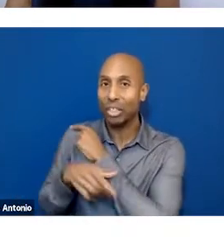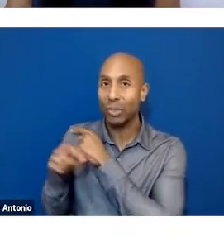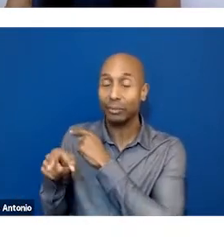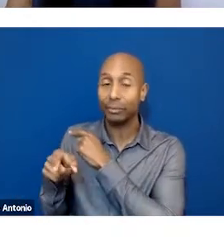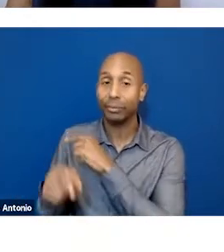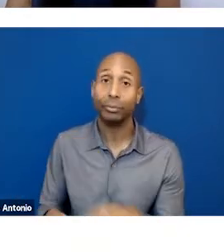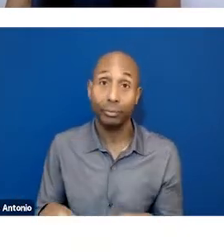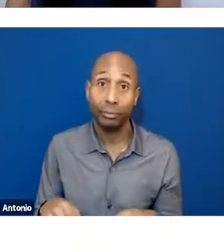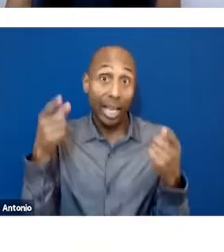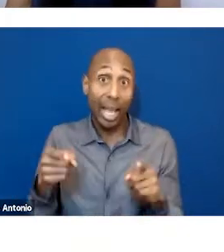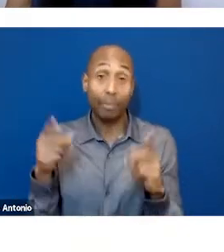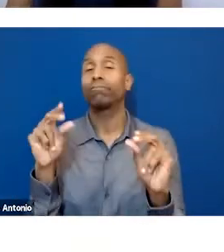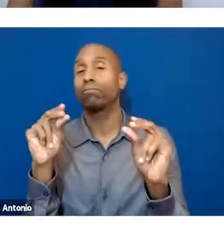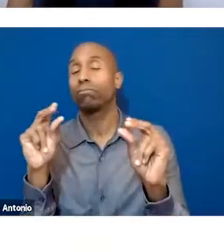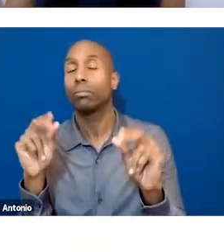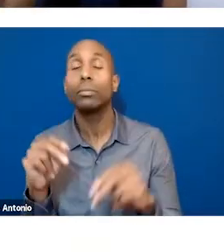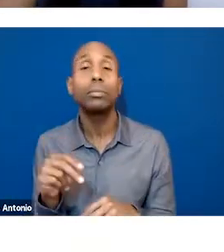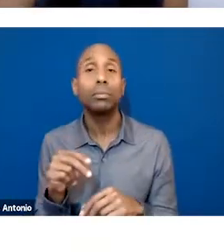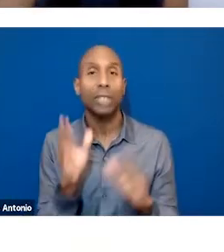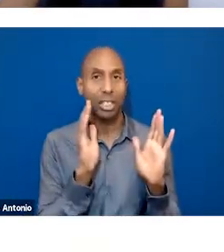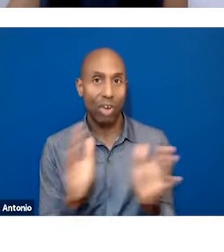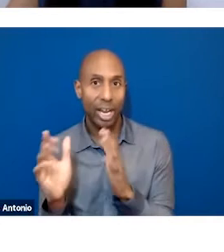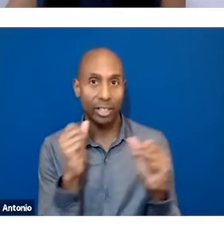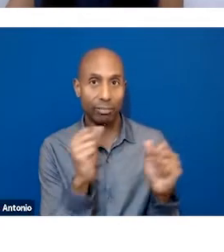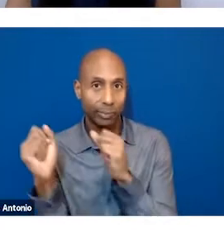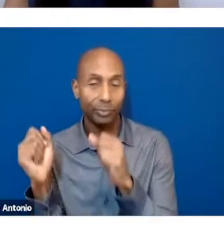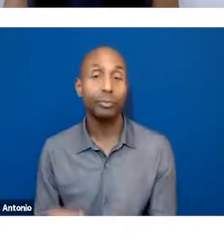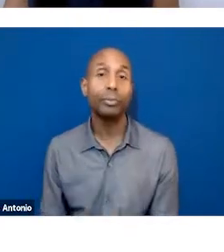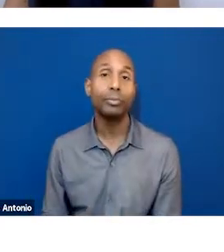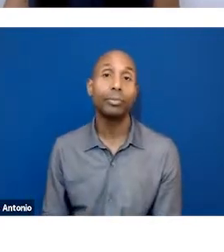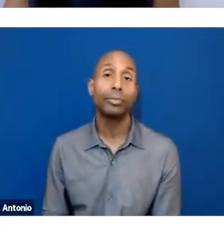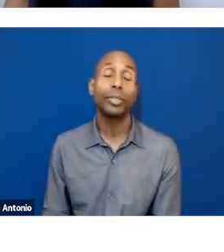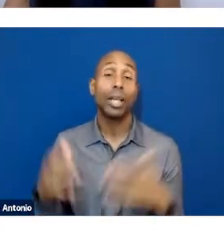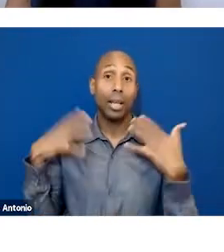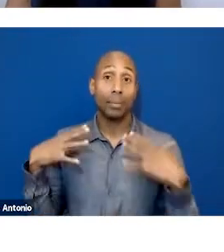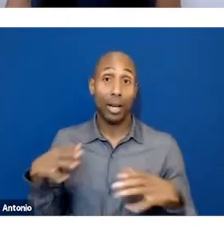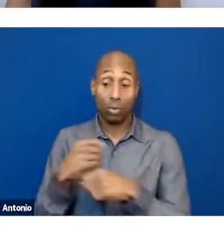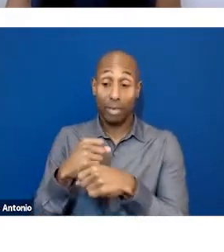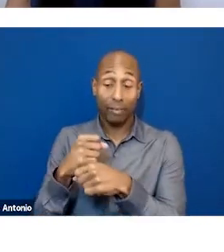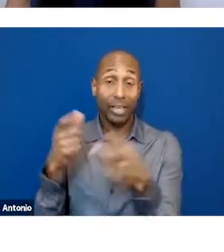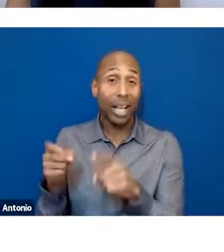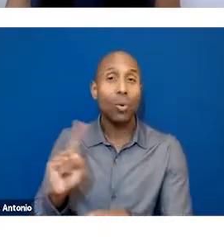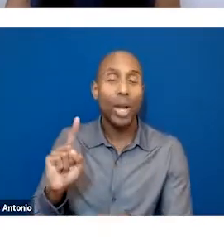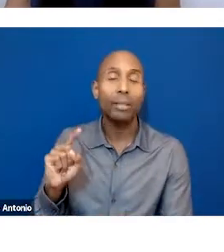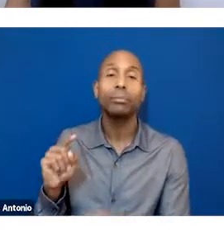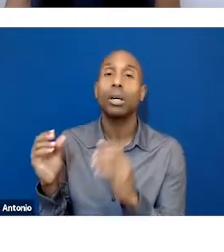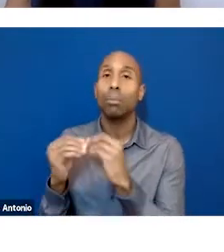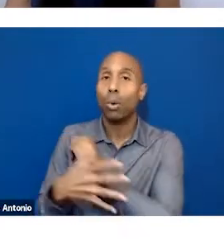apparel manufacturing is done in poorer countries, and often countries that